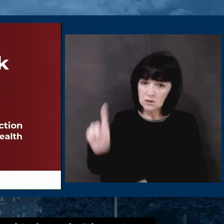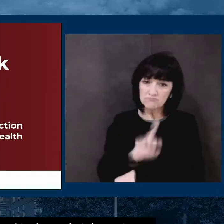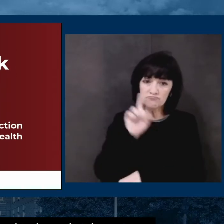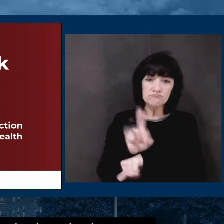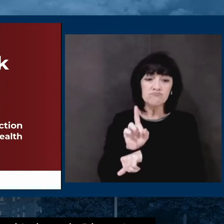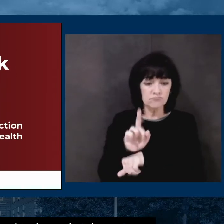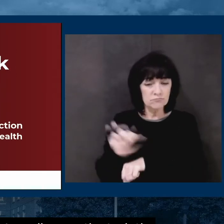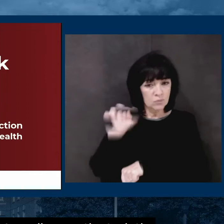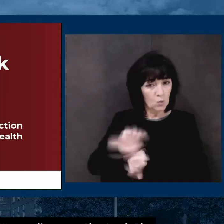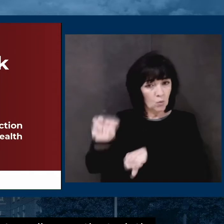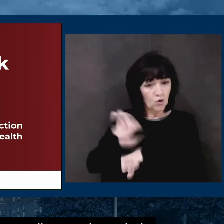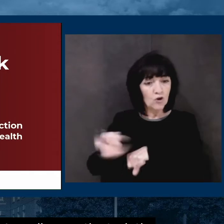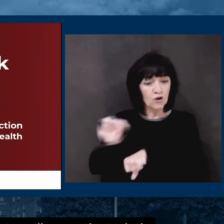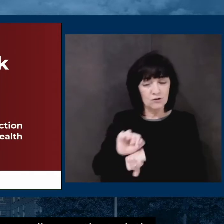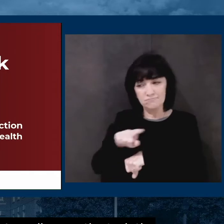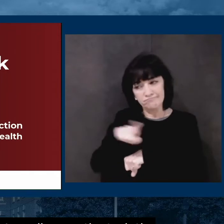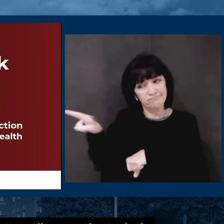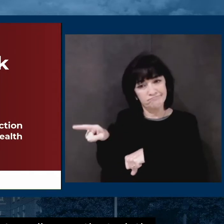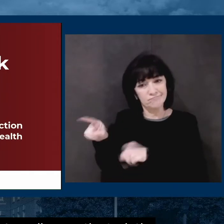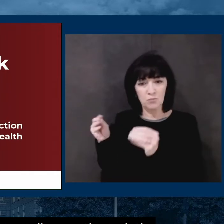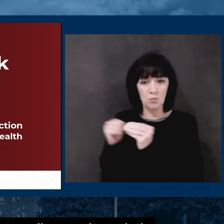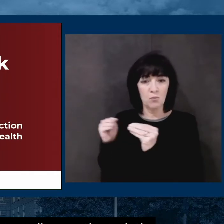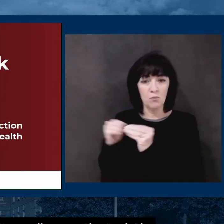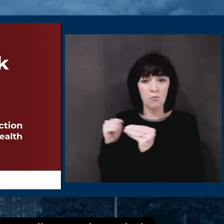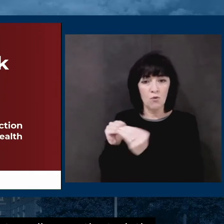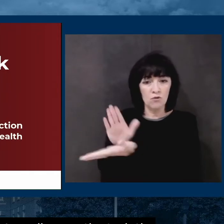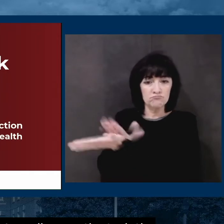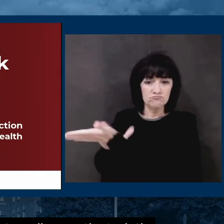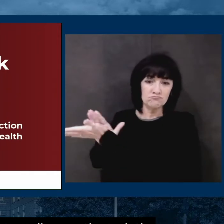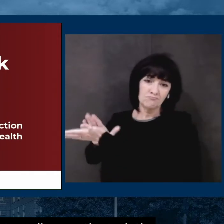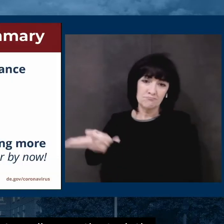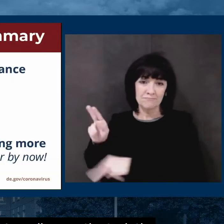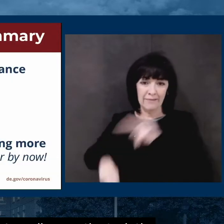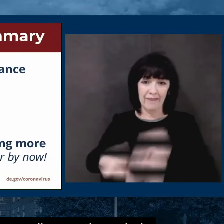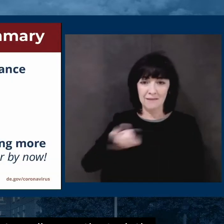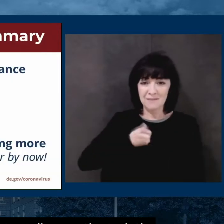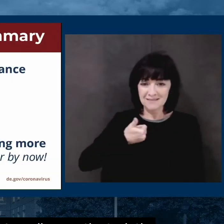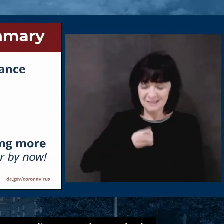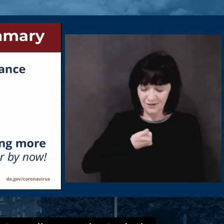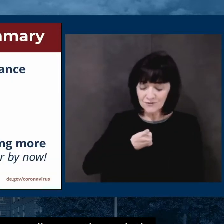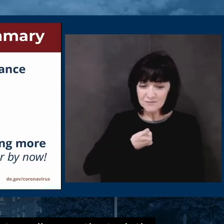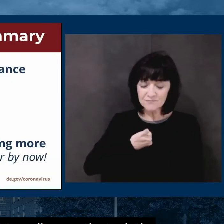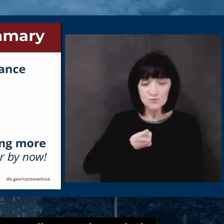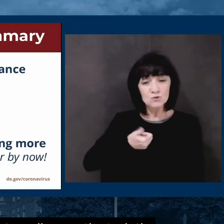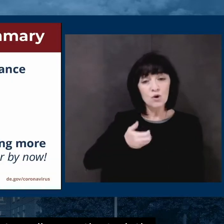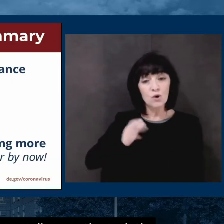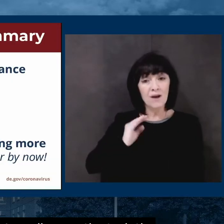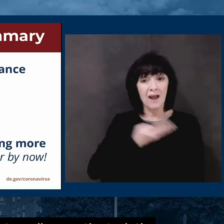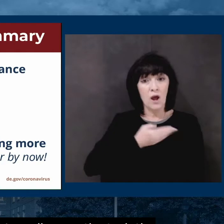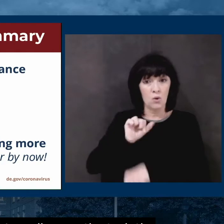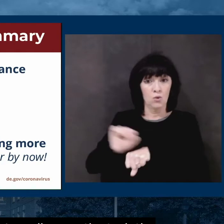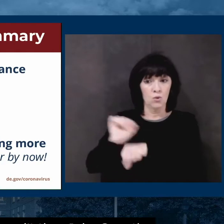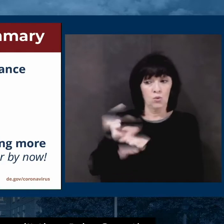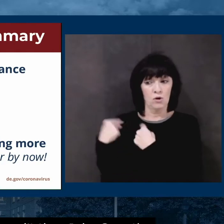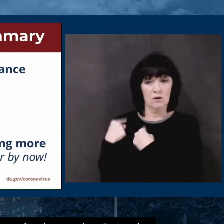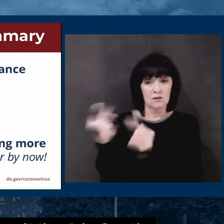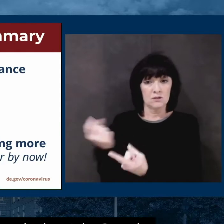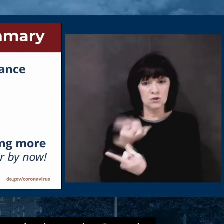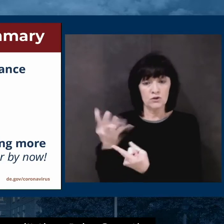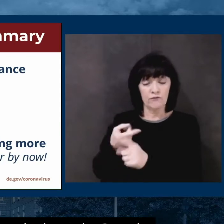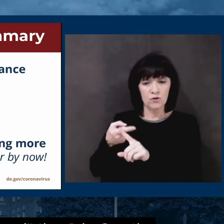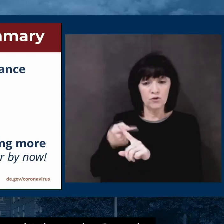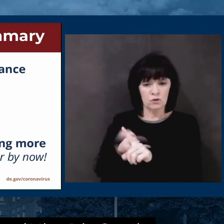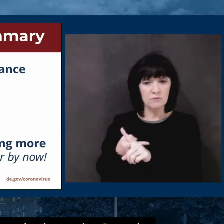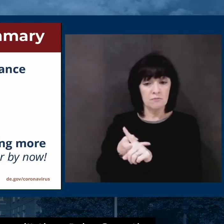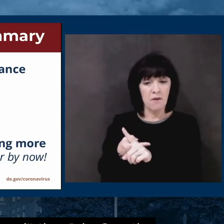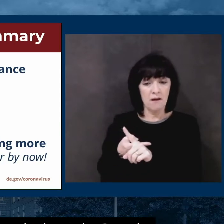a lot more credit than I do. If we look at what we've done over the last couple of months, and we go to the next slide,